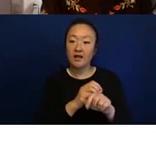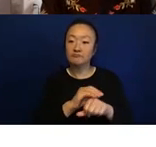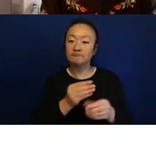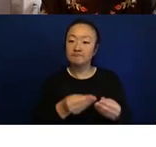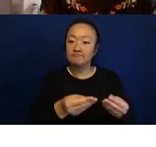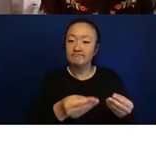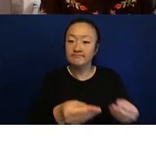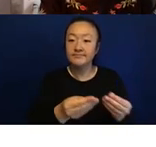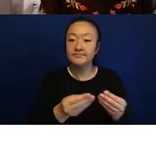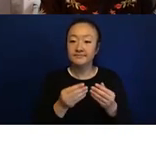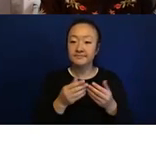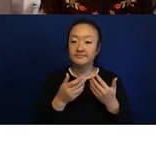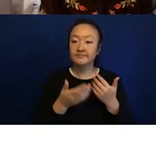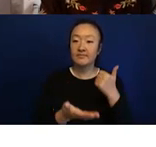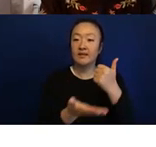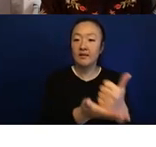people.